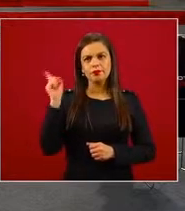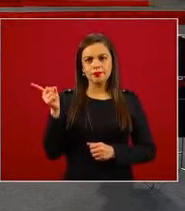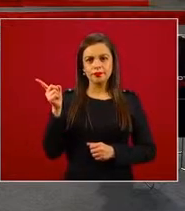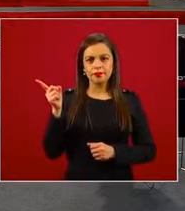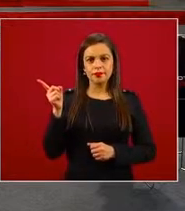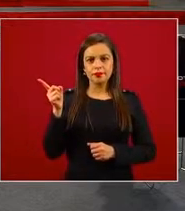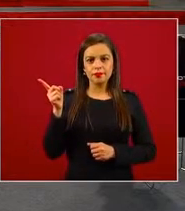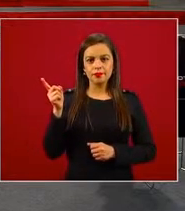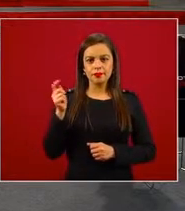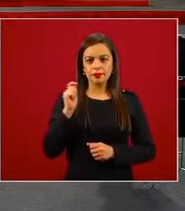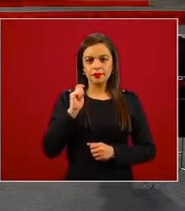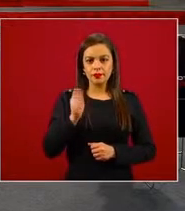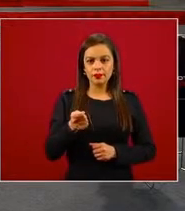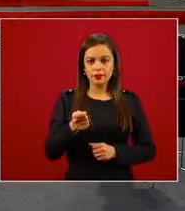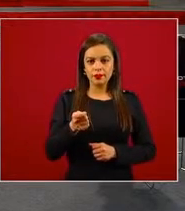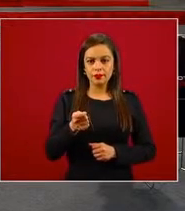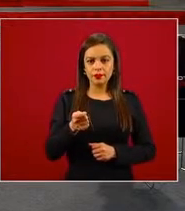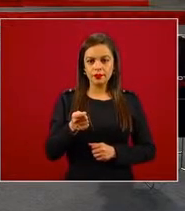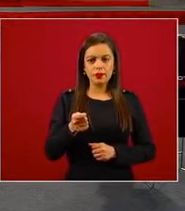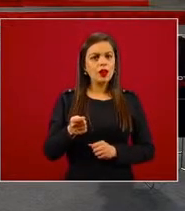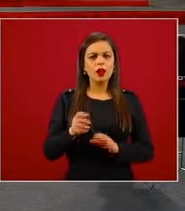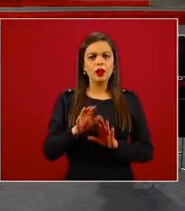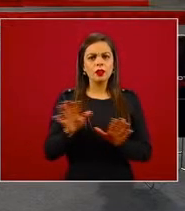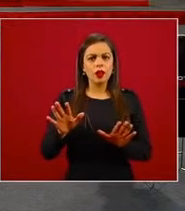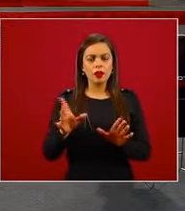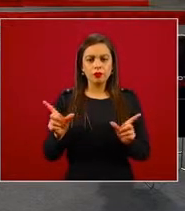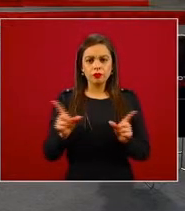Let me show you on this next slide.